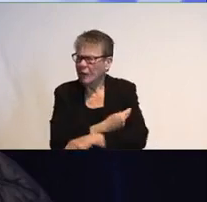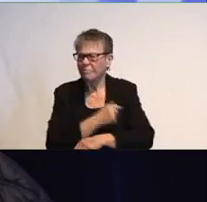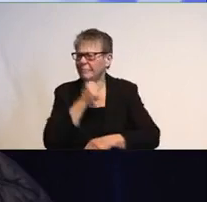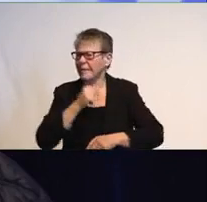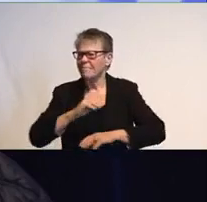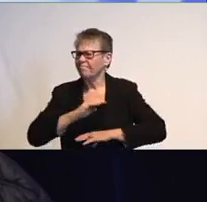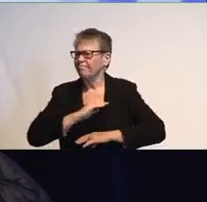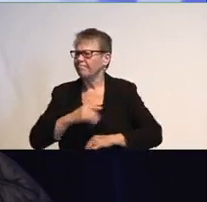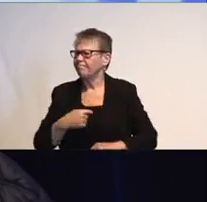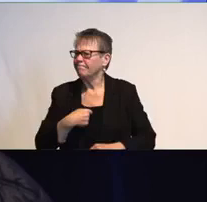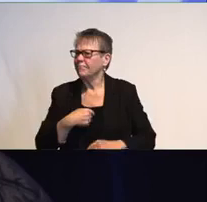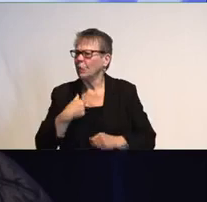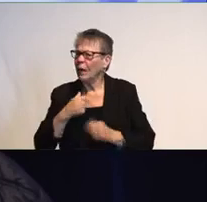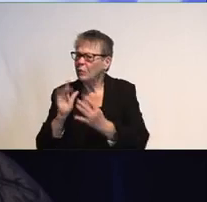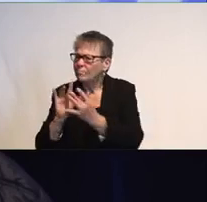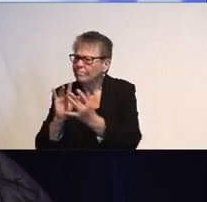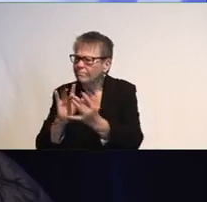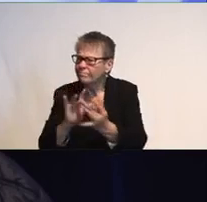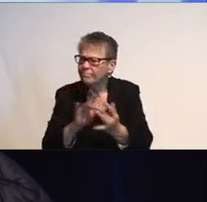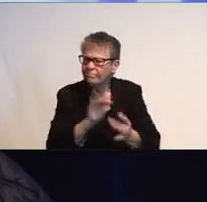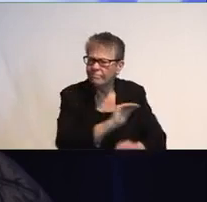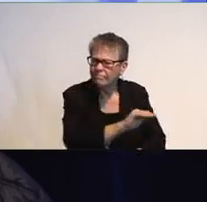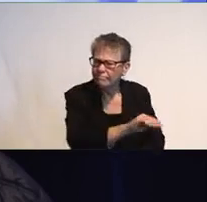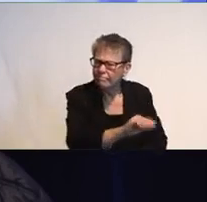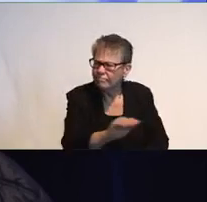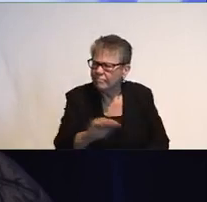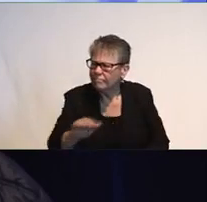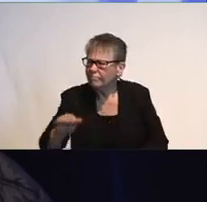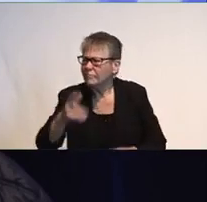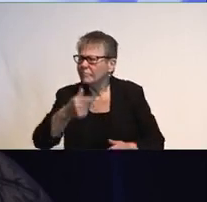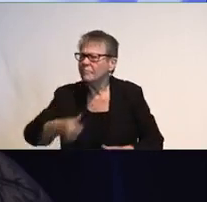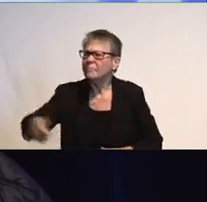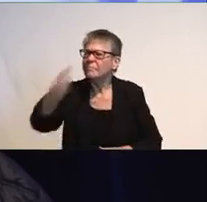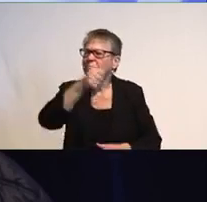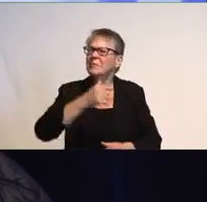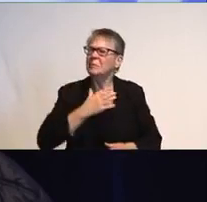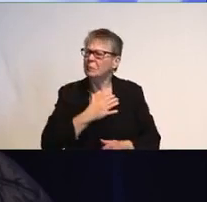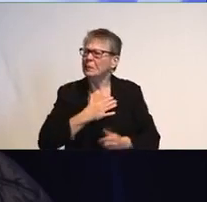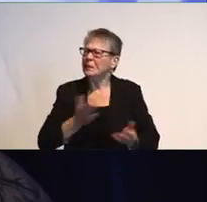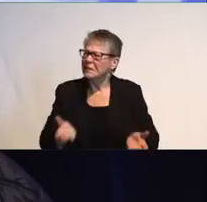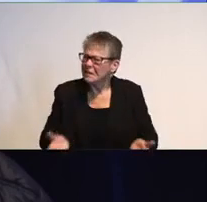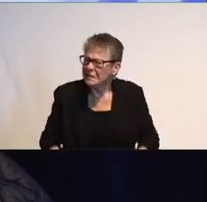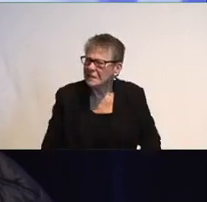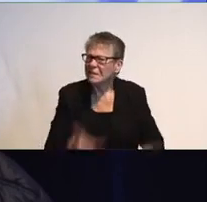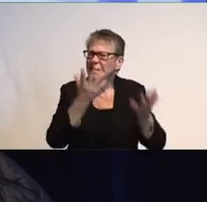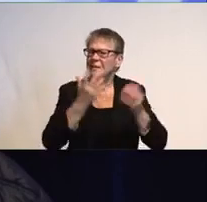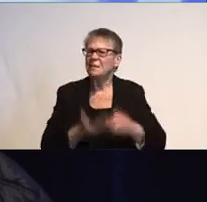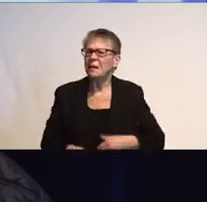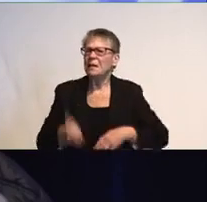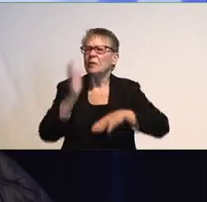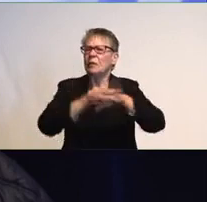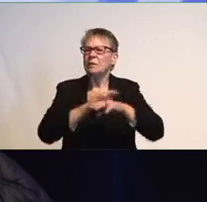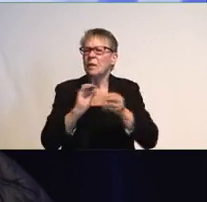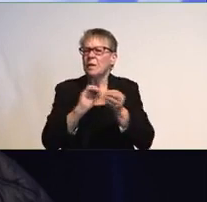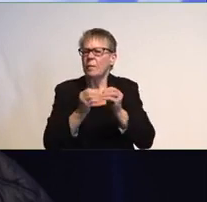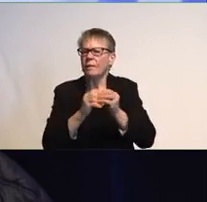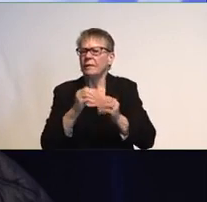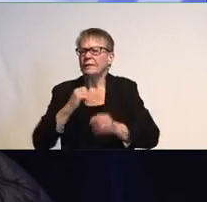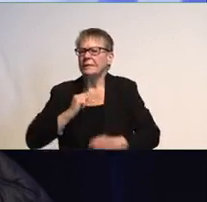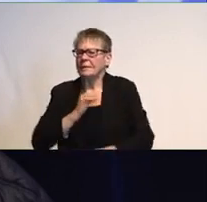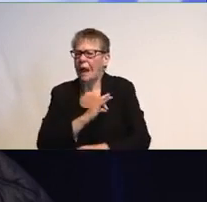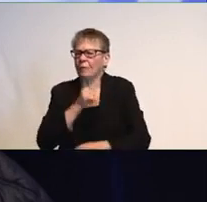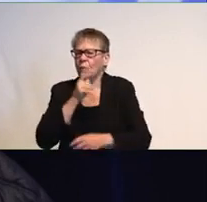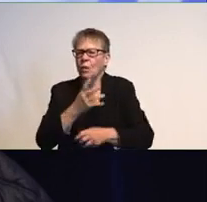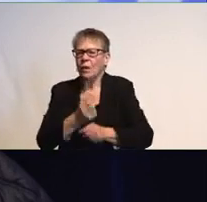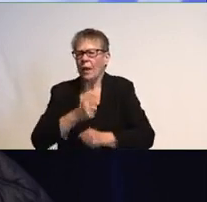and industry associations to urge them to increase booster coverage among their residents and staff and my